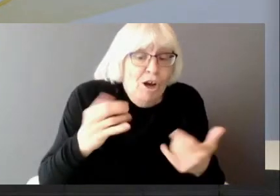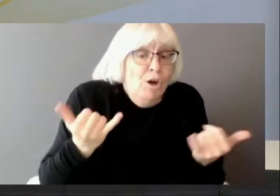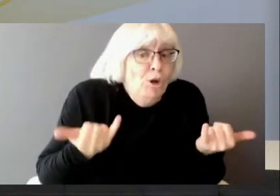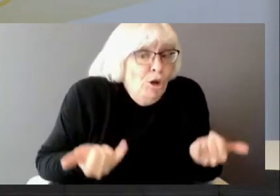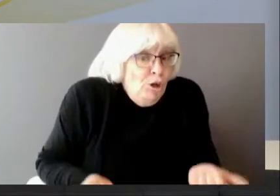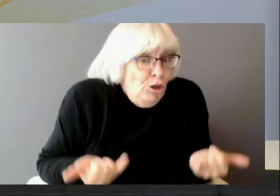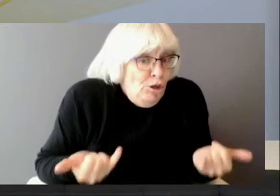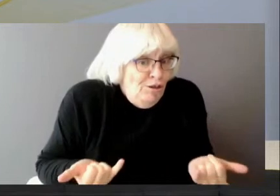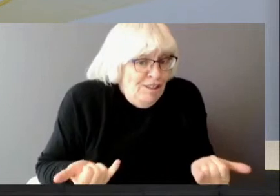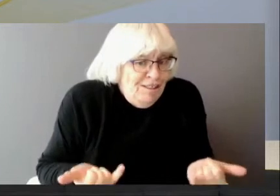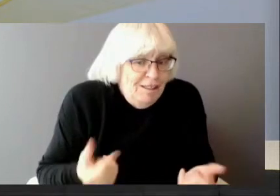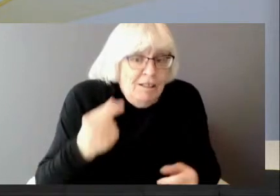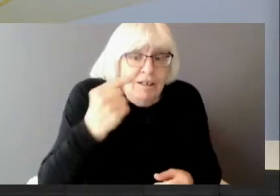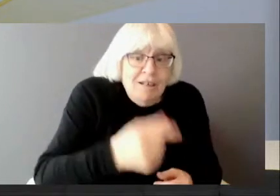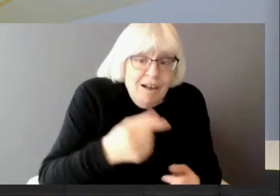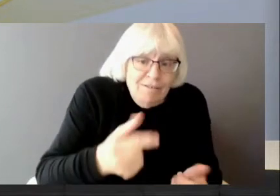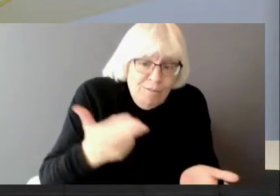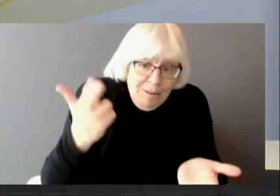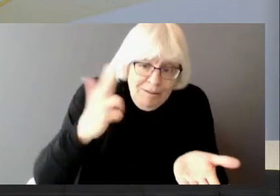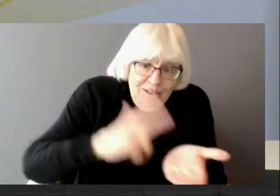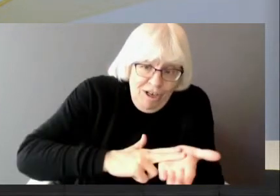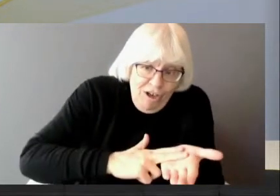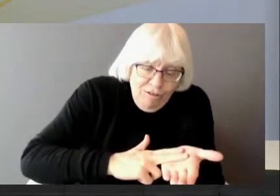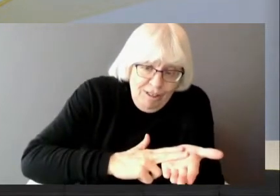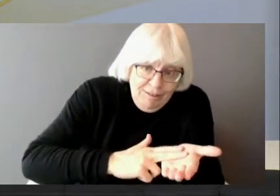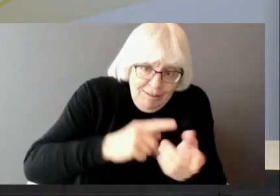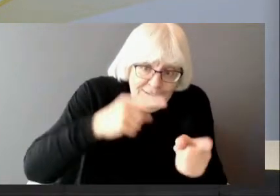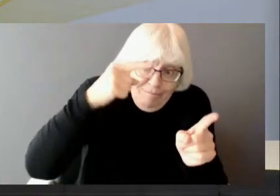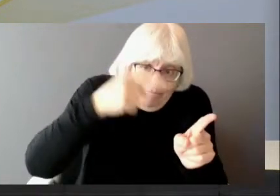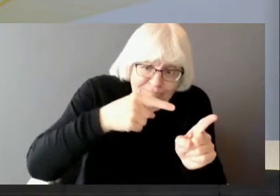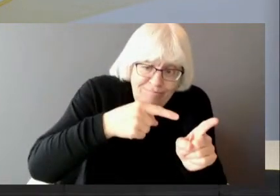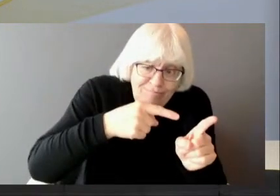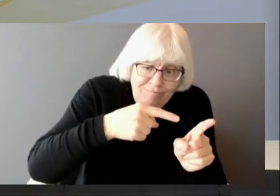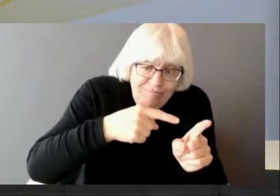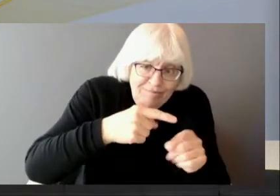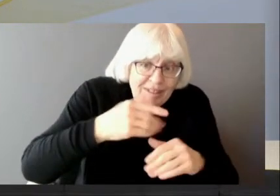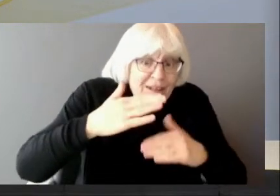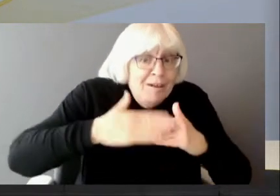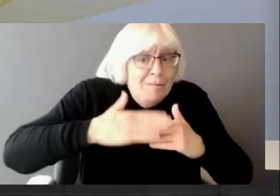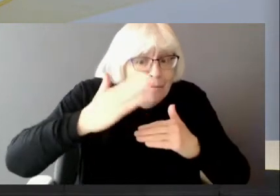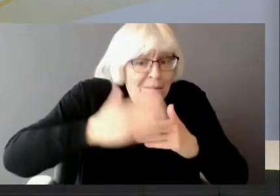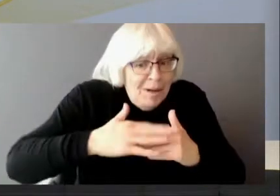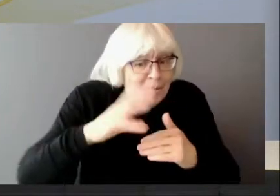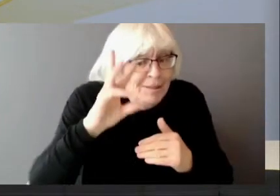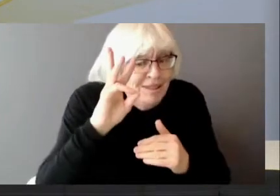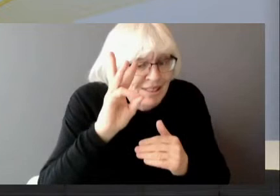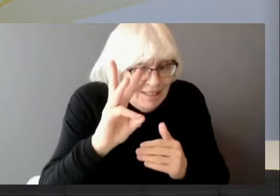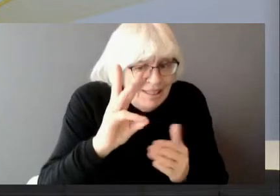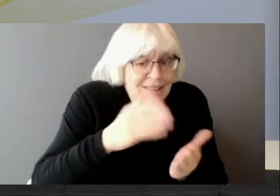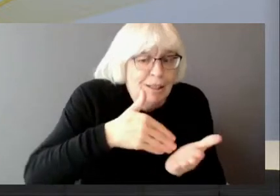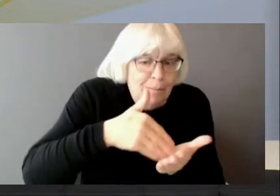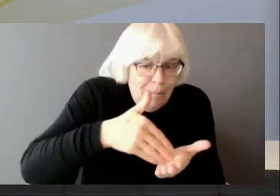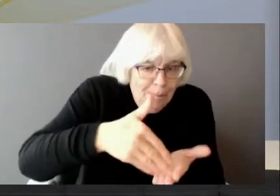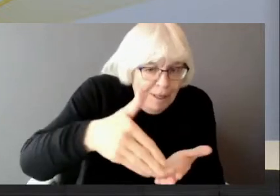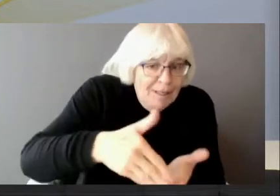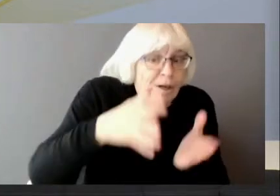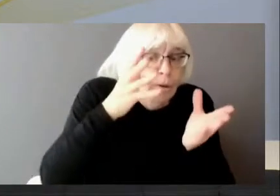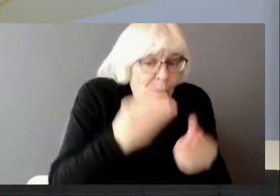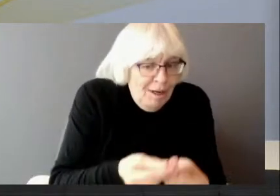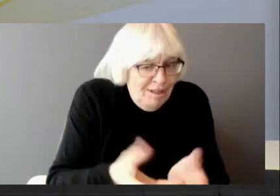was really to try to provide at least 6 million doses during this first quarter. And then that amount